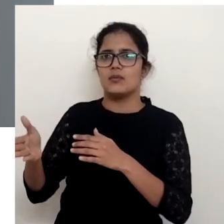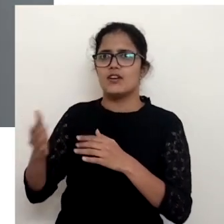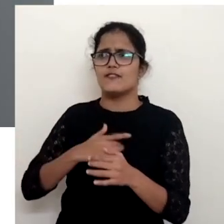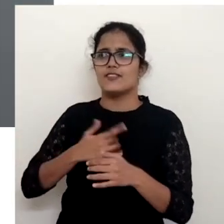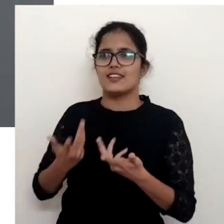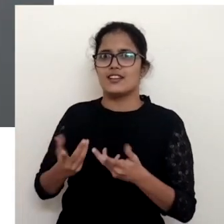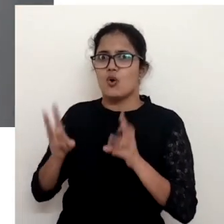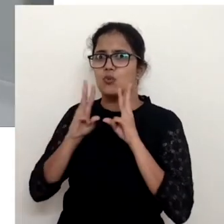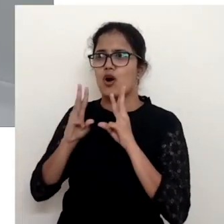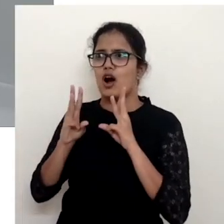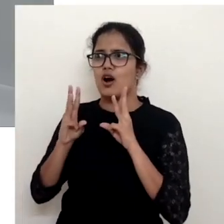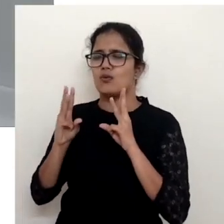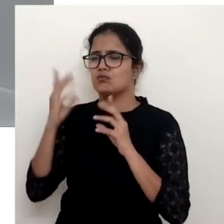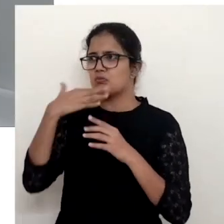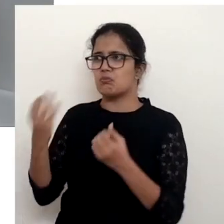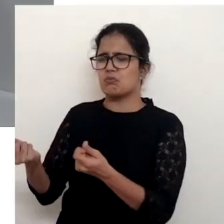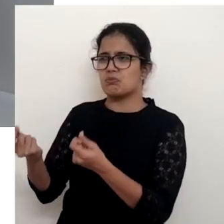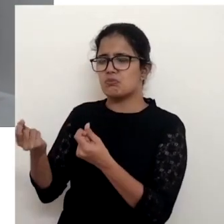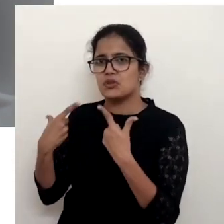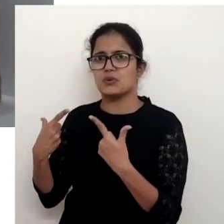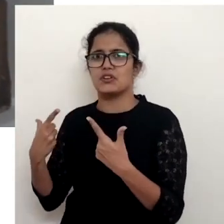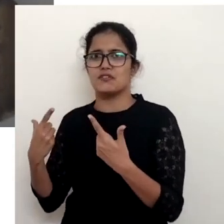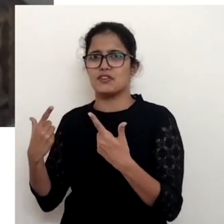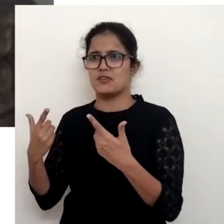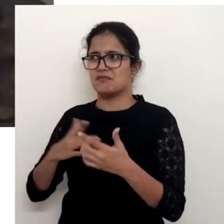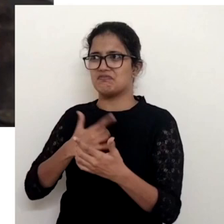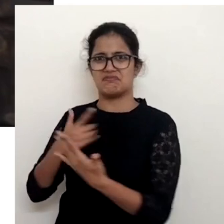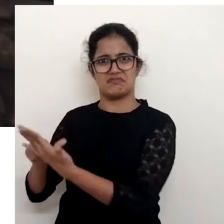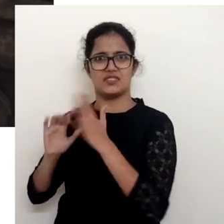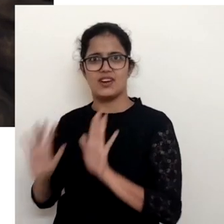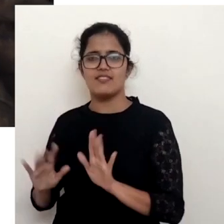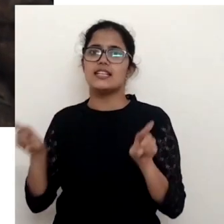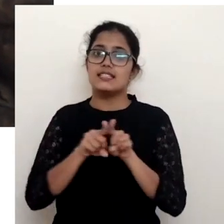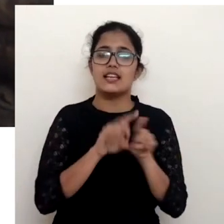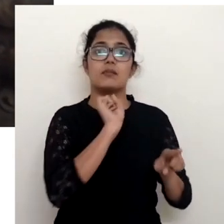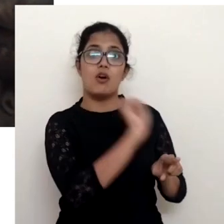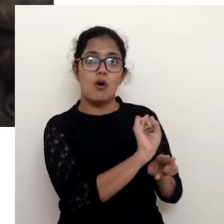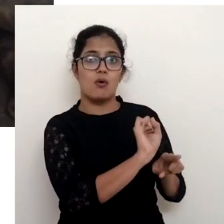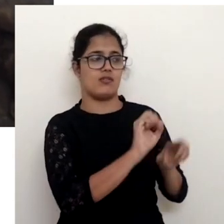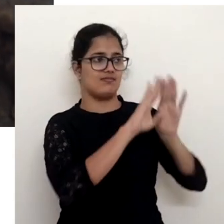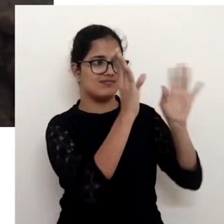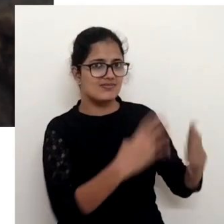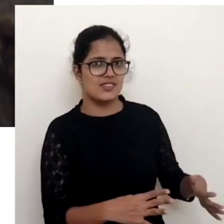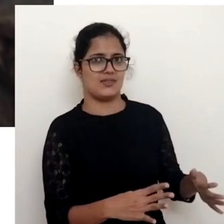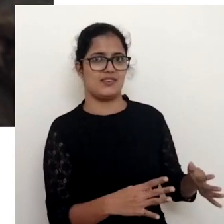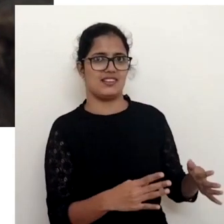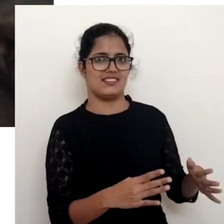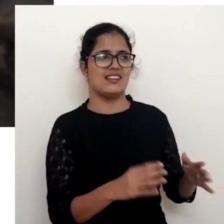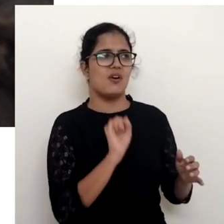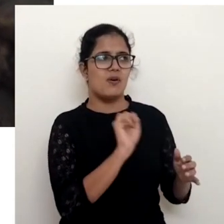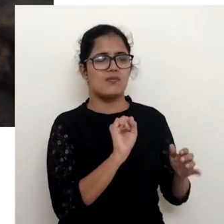space and you come upon an iconic presence, you feel a sense of awe. and she wanted that for her